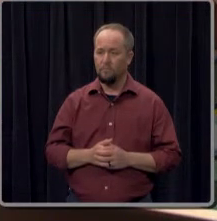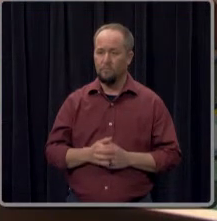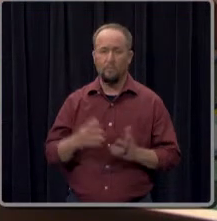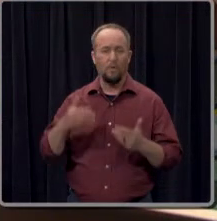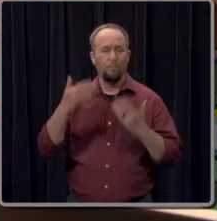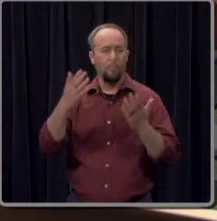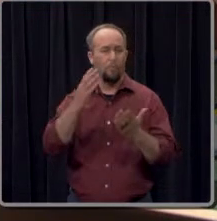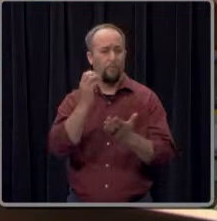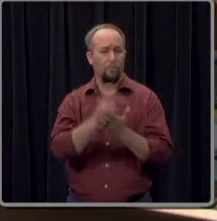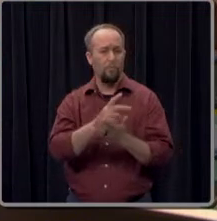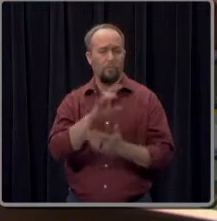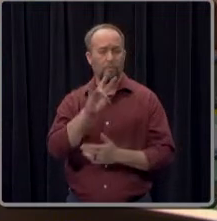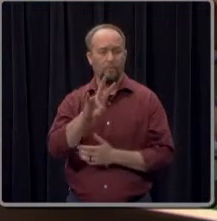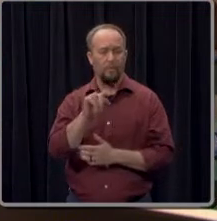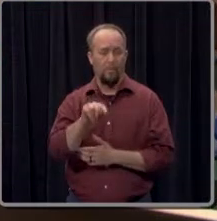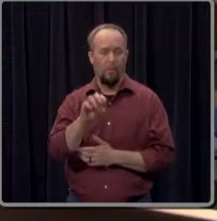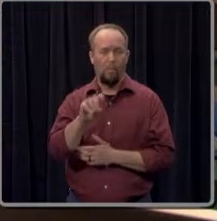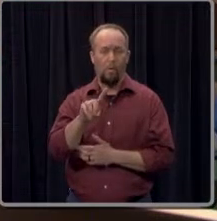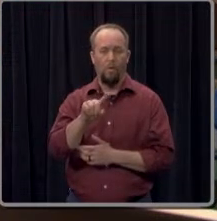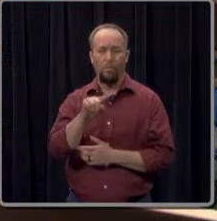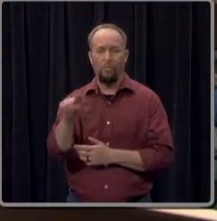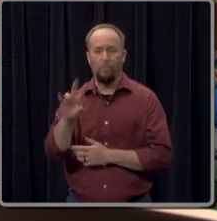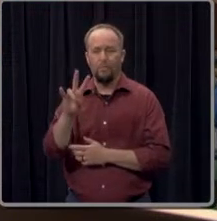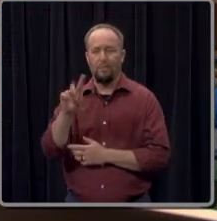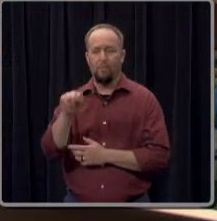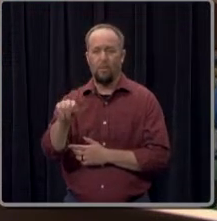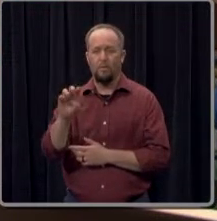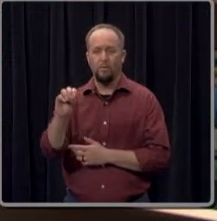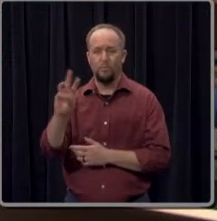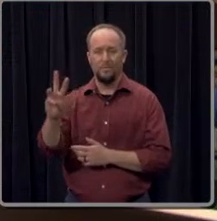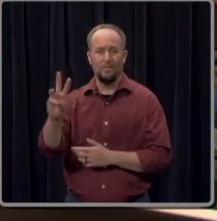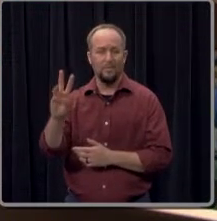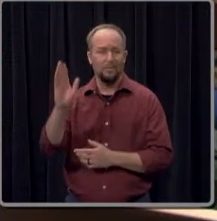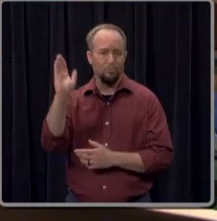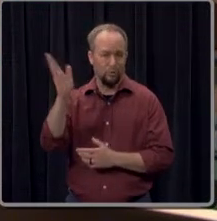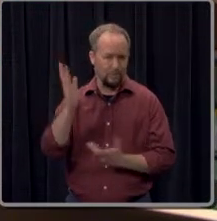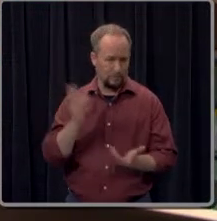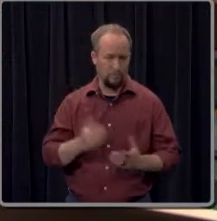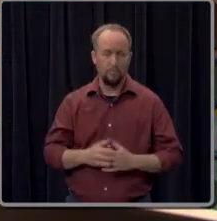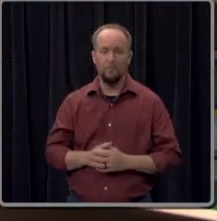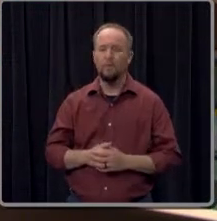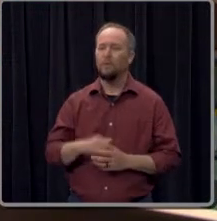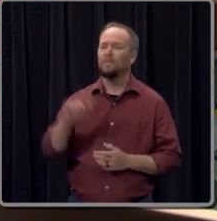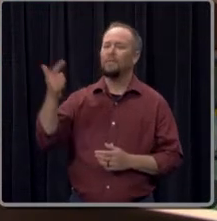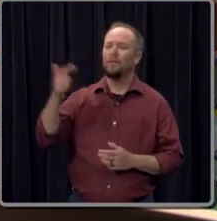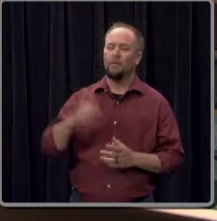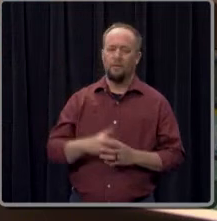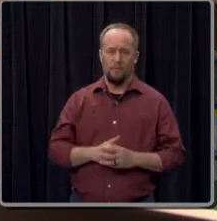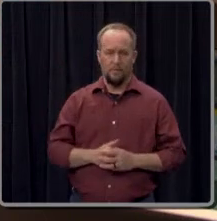Move to approve 7.01 through 7.06 as presented. Second.